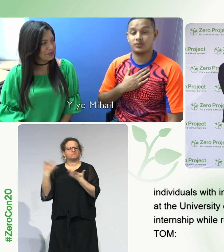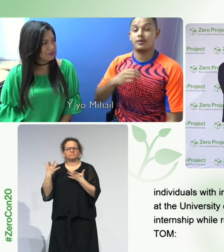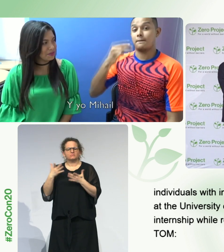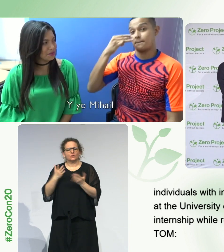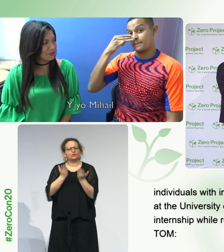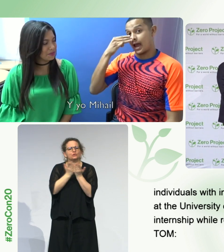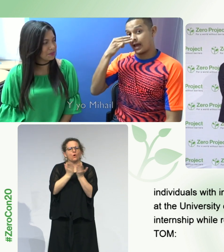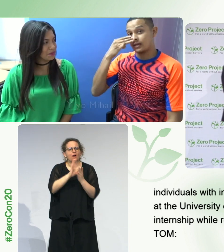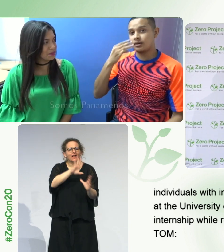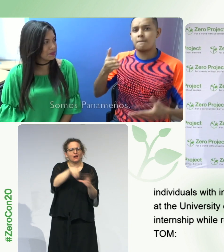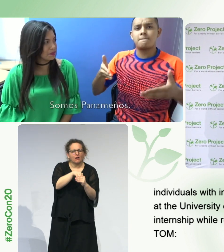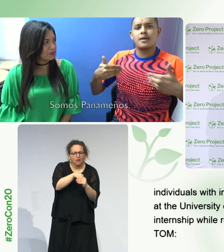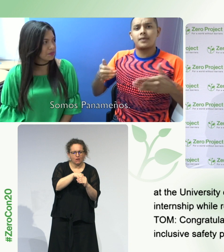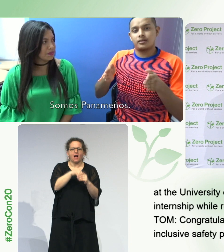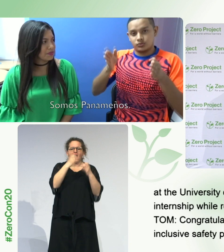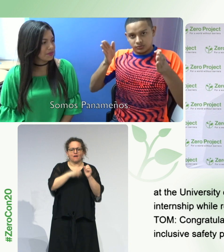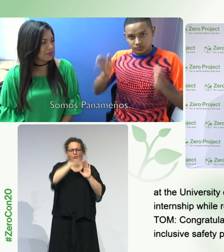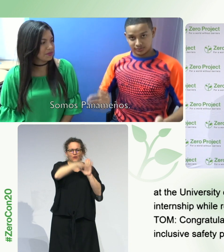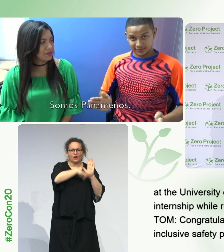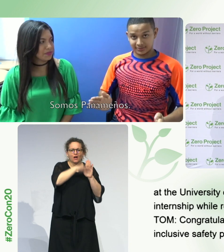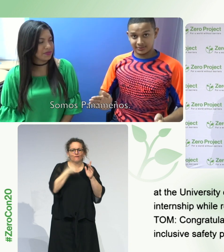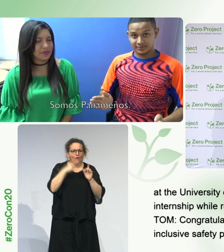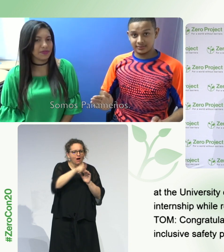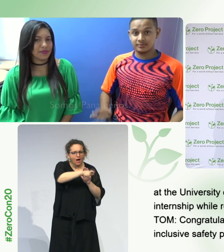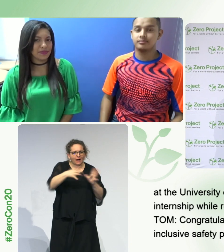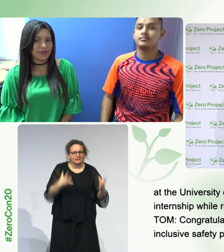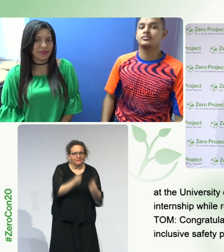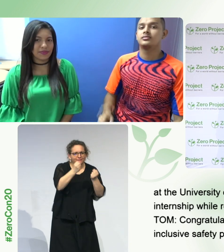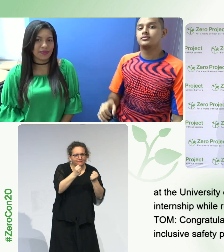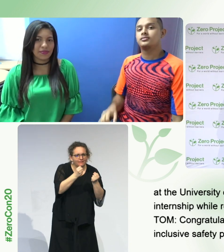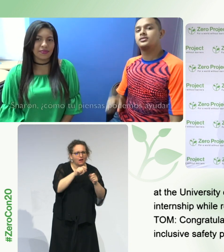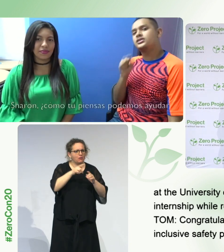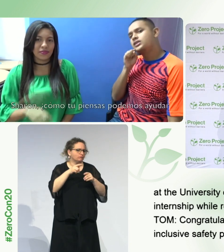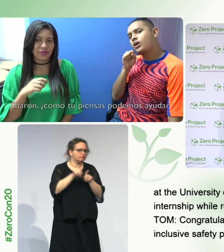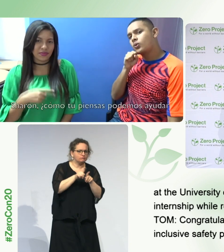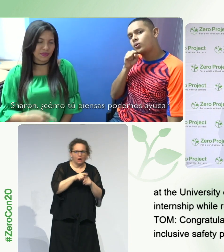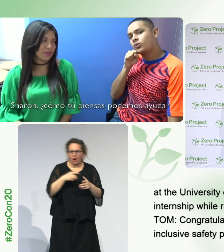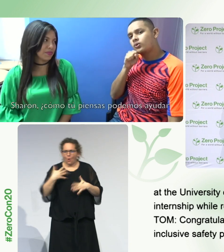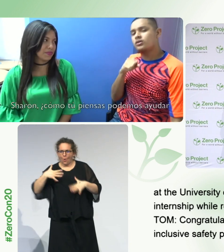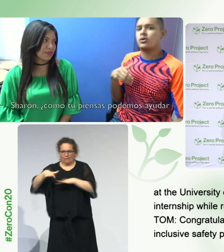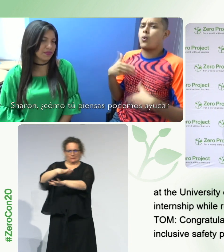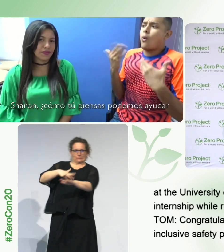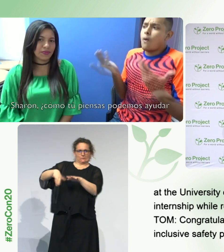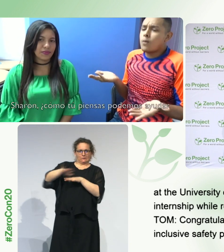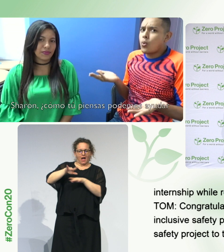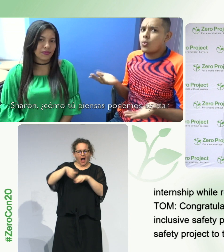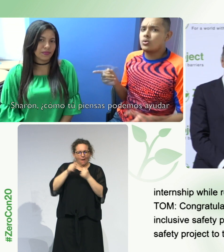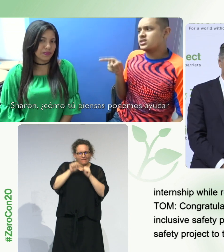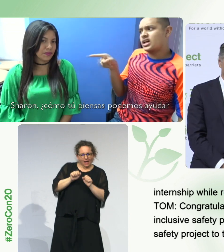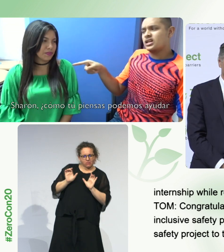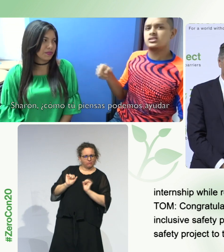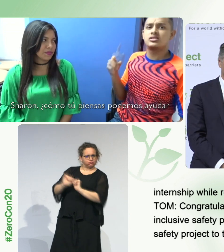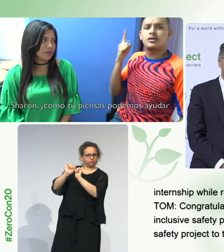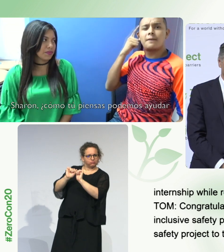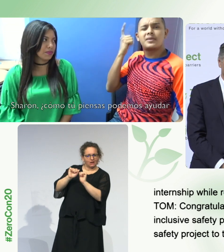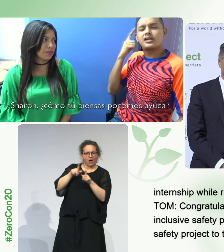safety project to teach students with disabilities how to manage the risks associated with natural hazards. This is the first